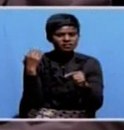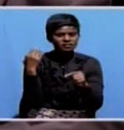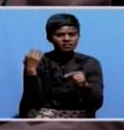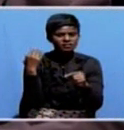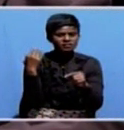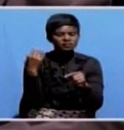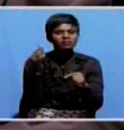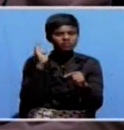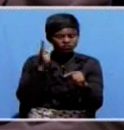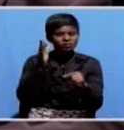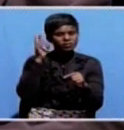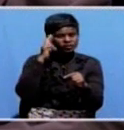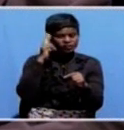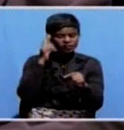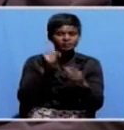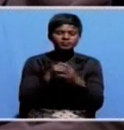they will,